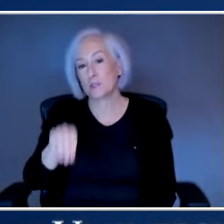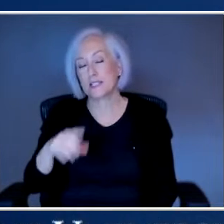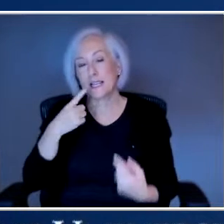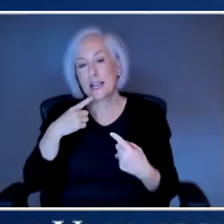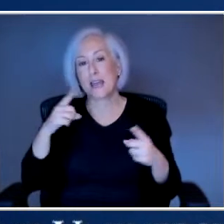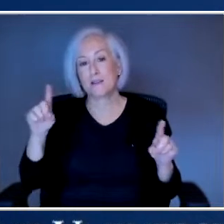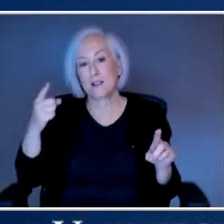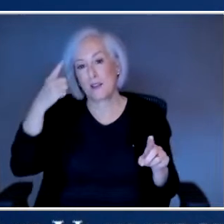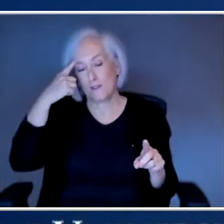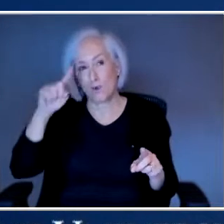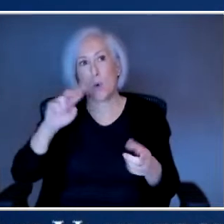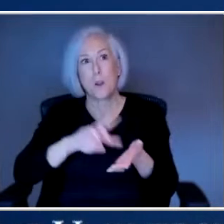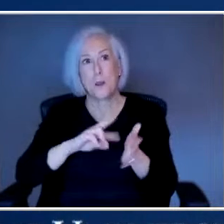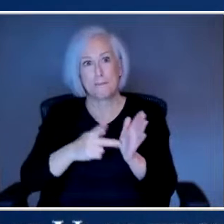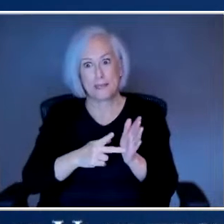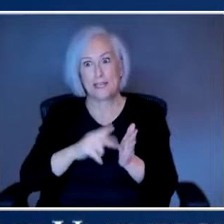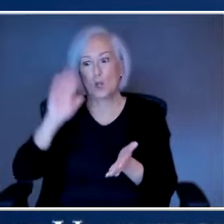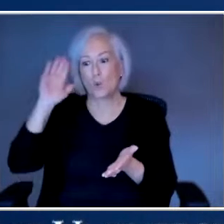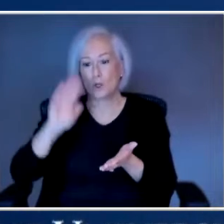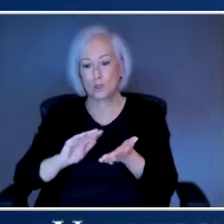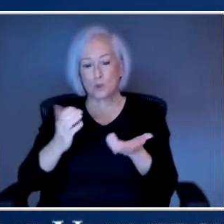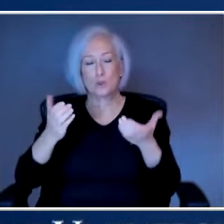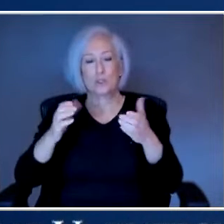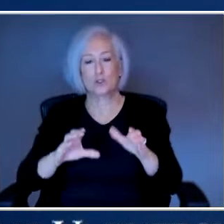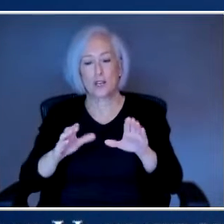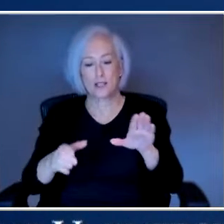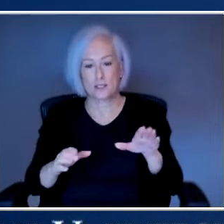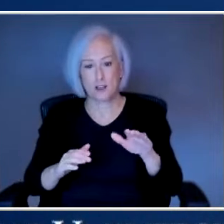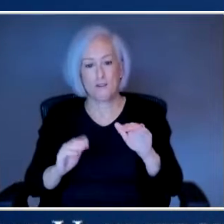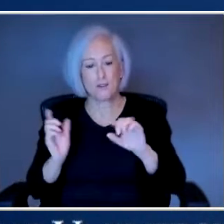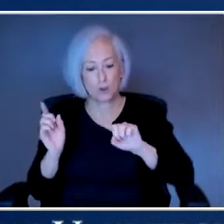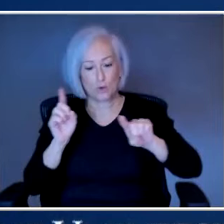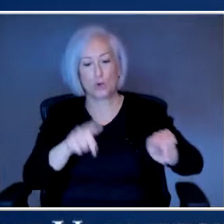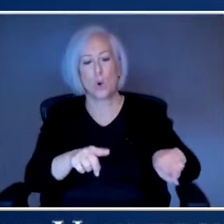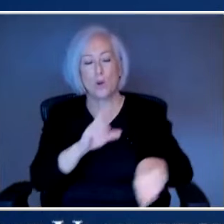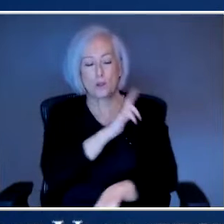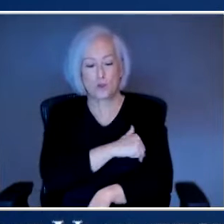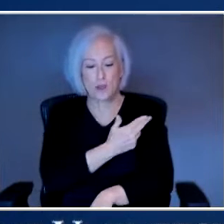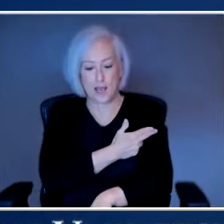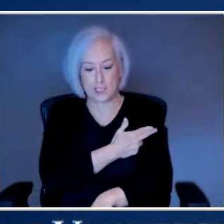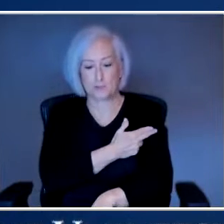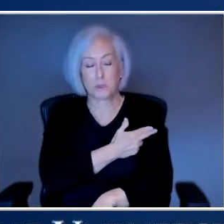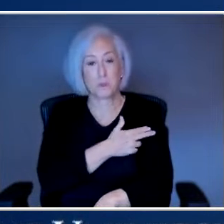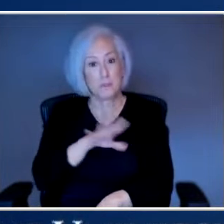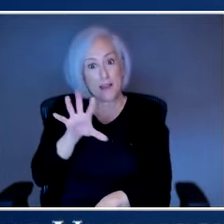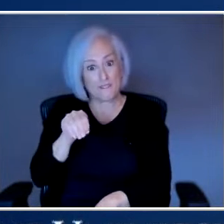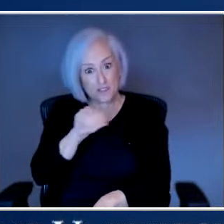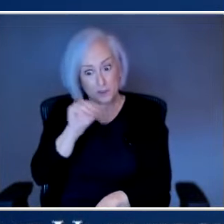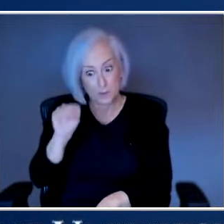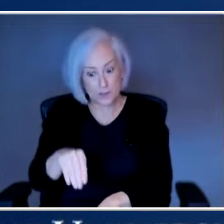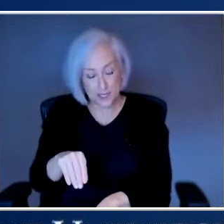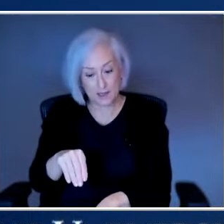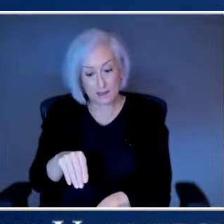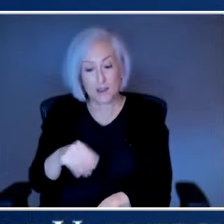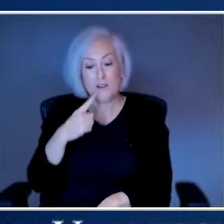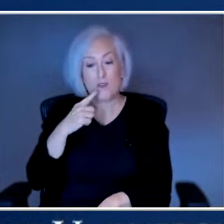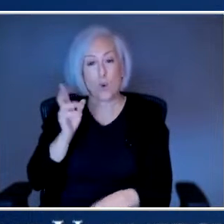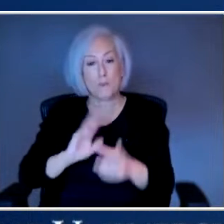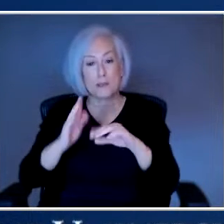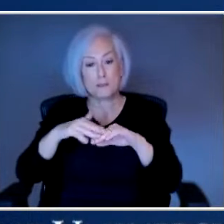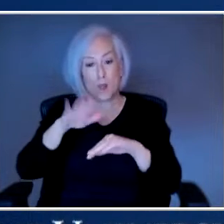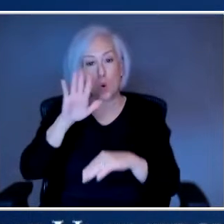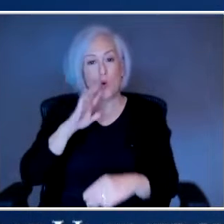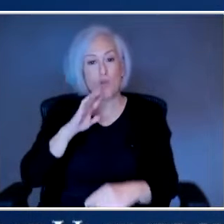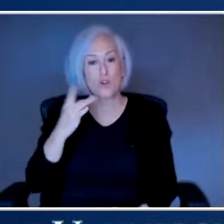reducing your risk of going to the hospital up to 50% for all of those over 18. But again, the most at